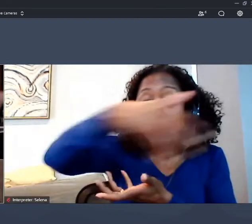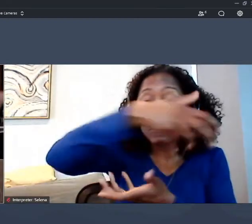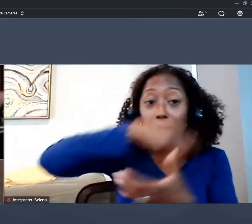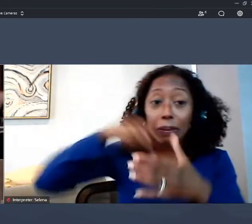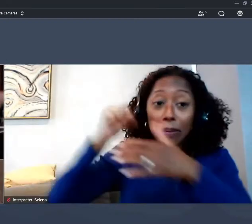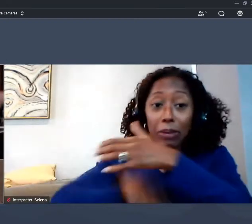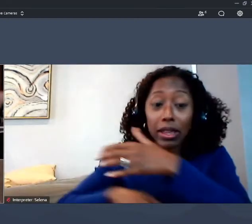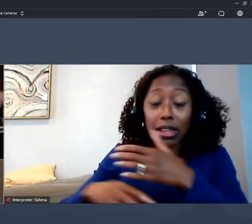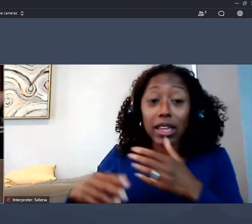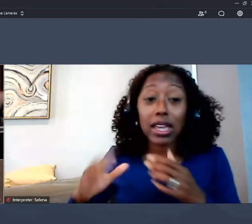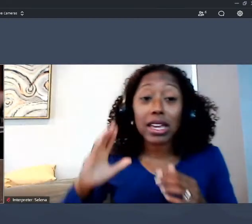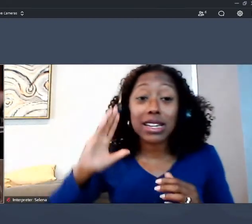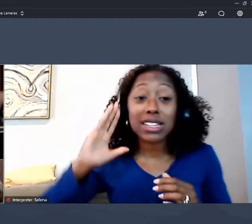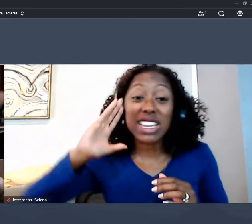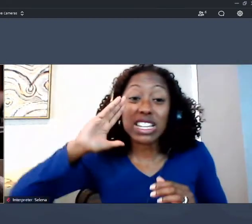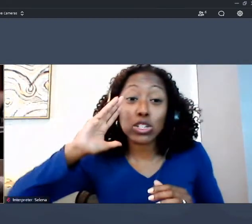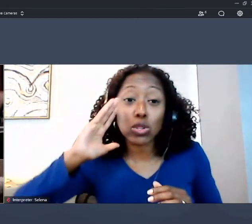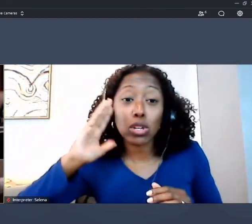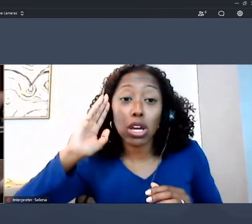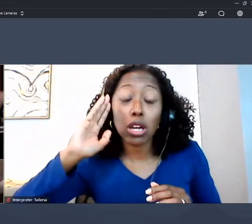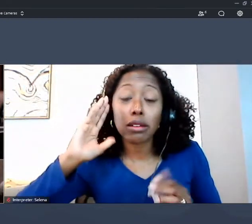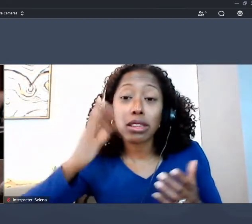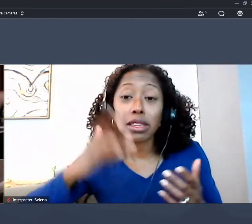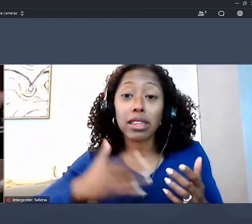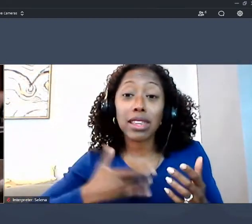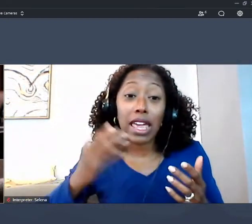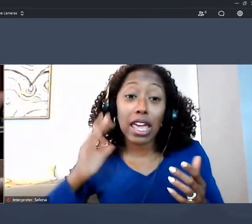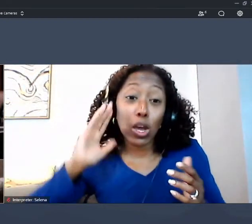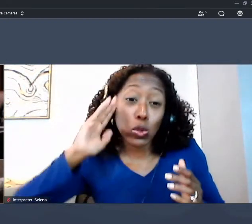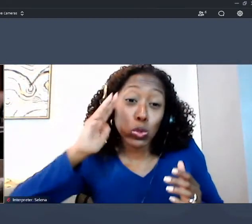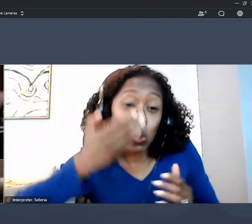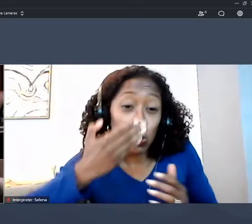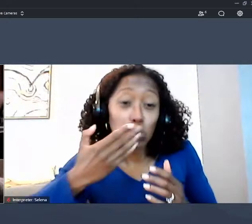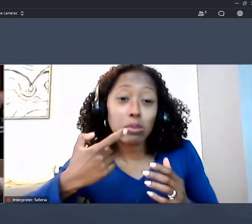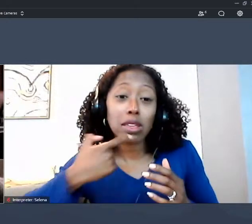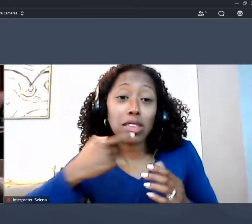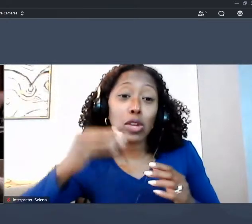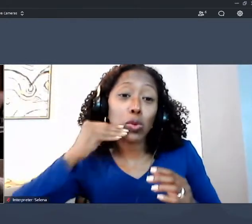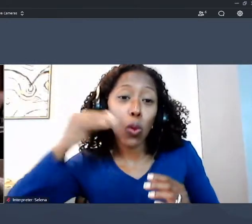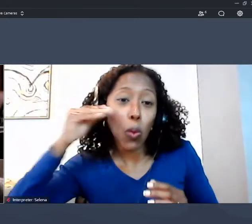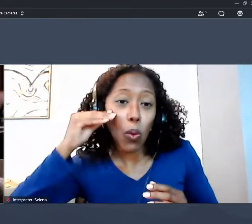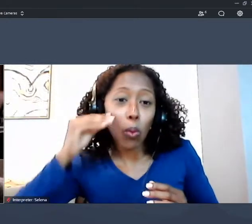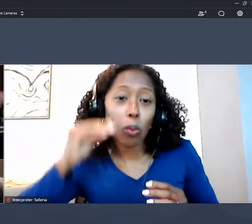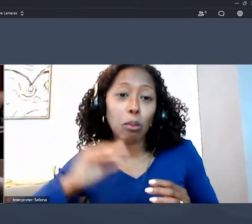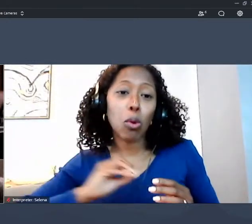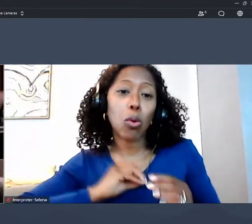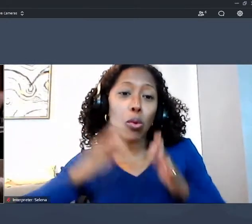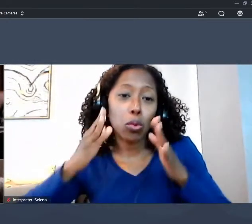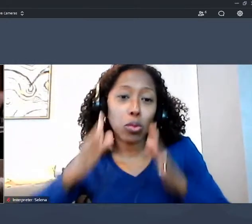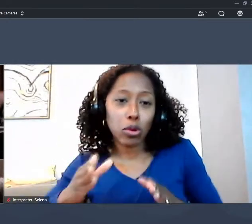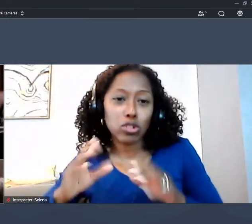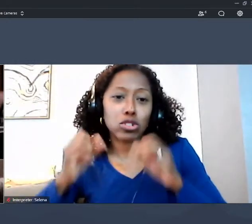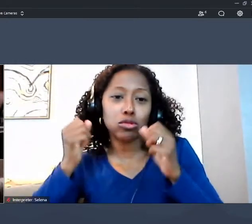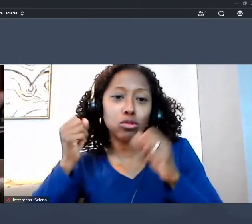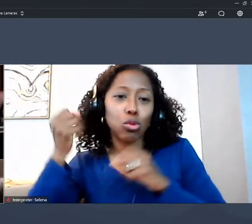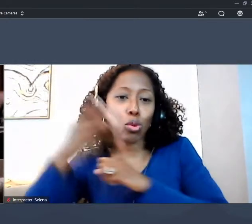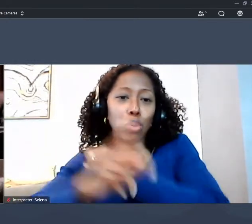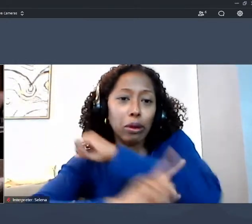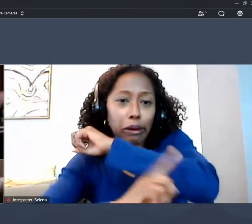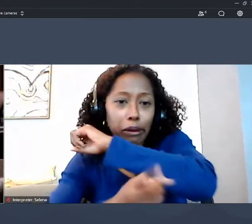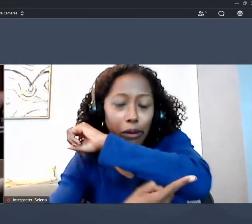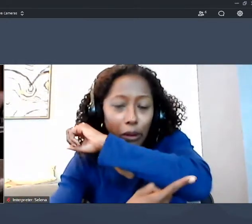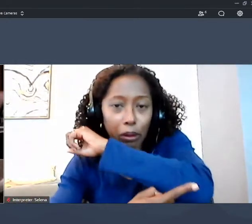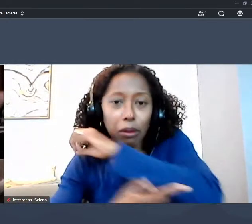just going to assume that that's just a homeowner throwing something out. That's where I'm at. So for me, this very specifically states